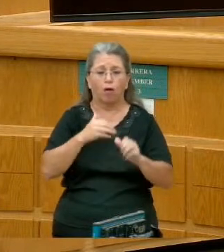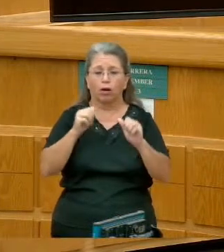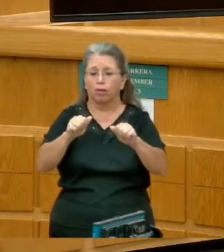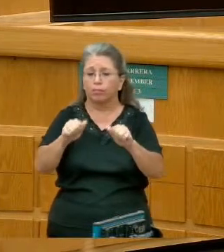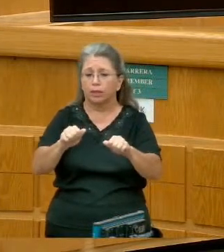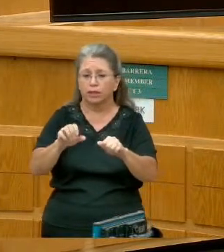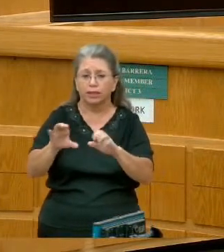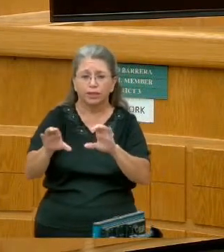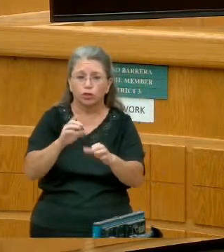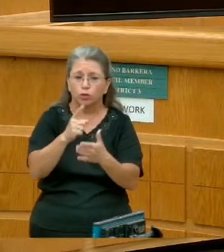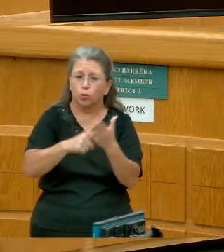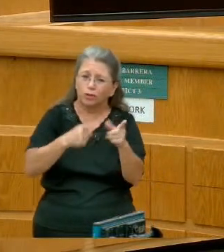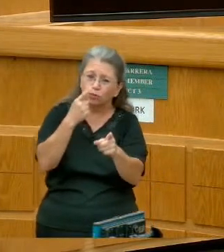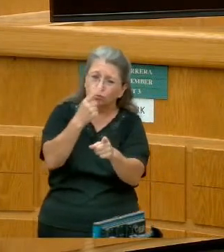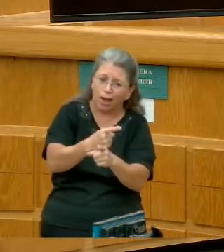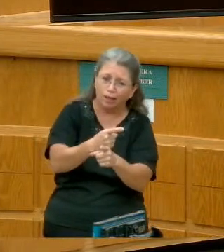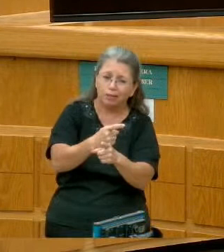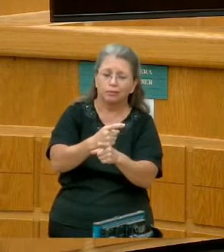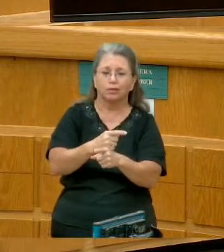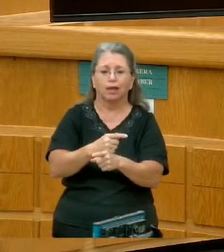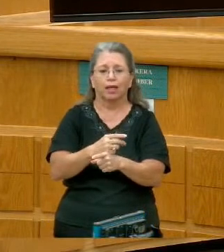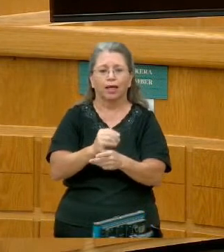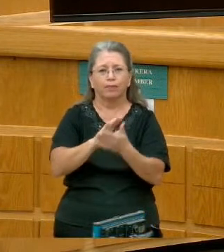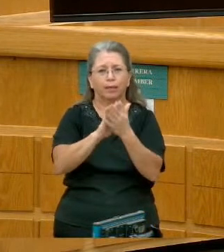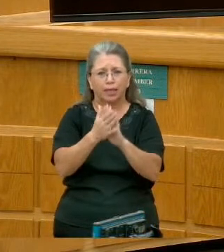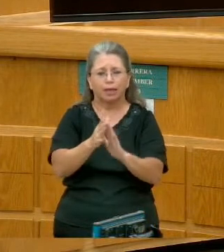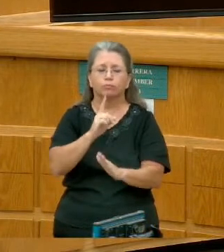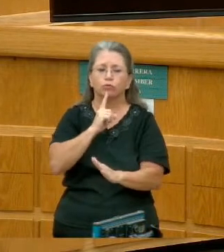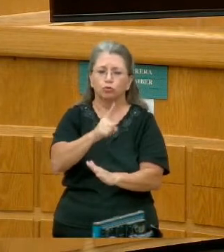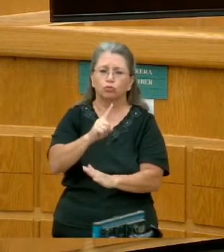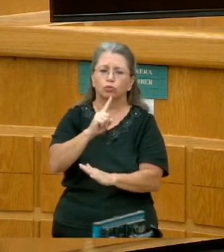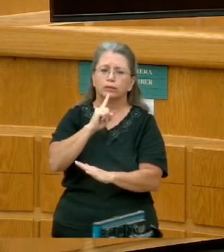right, and to get really serious about this.